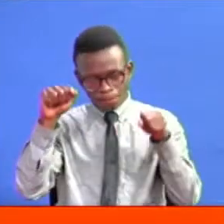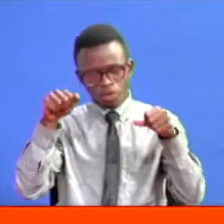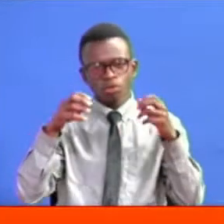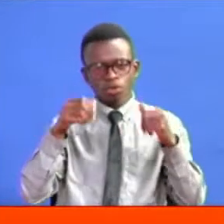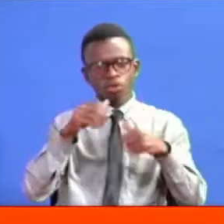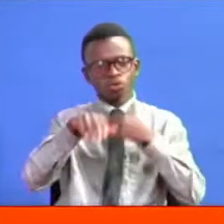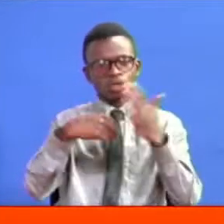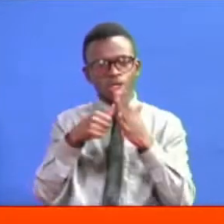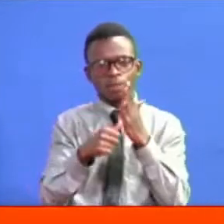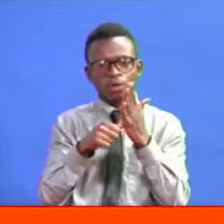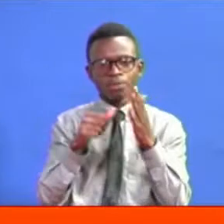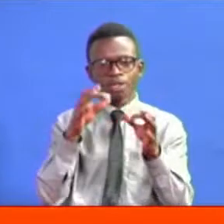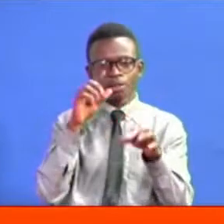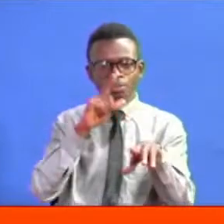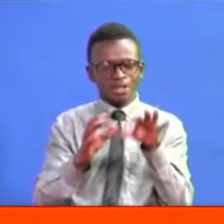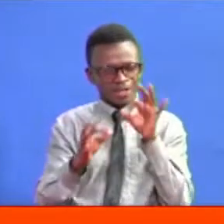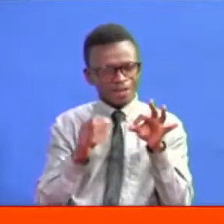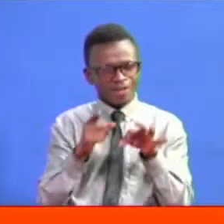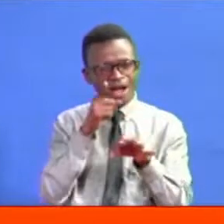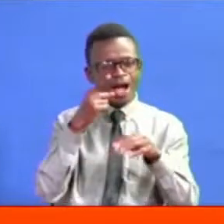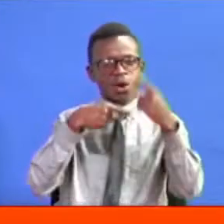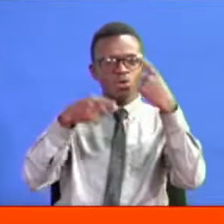be elected.